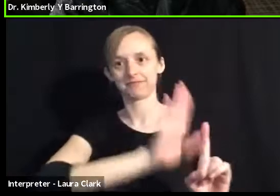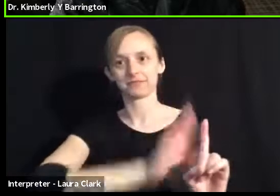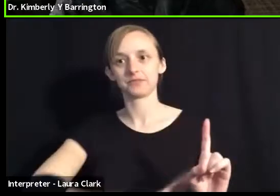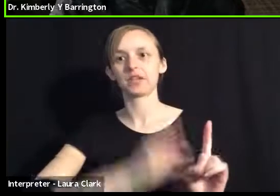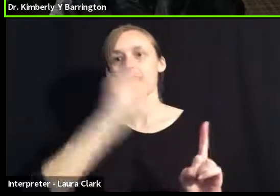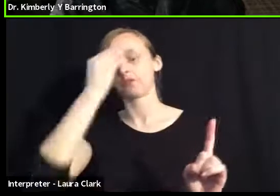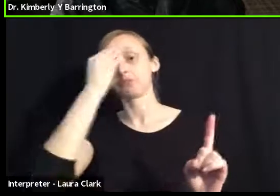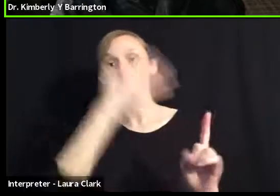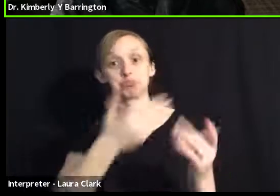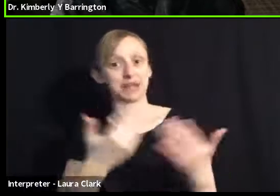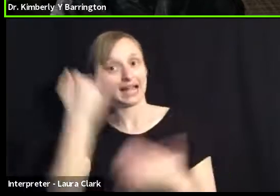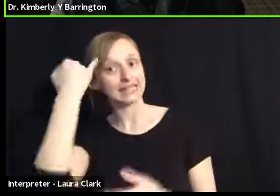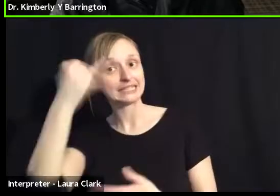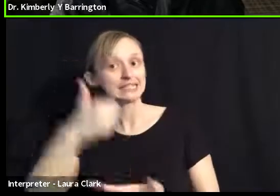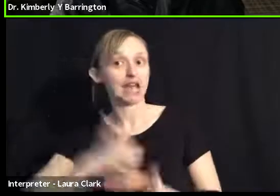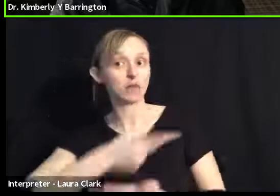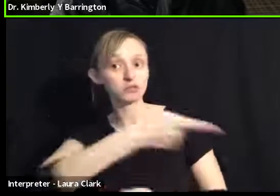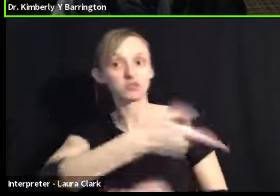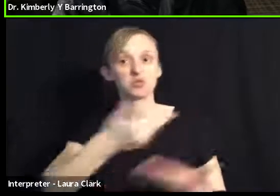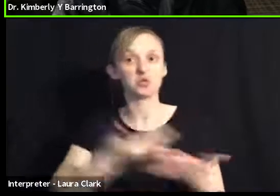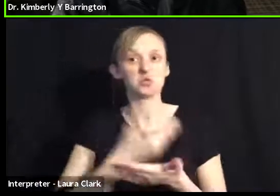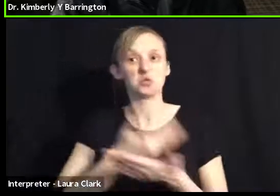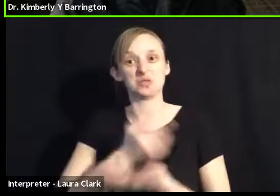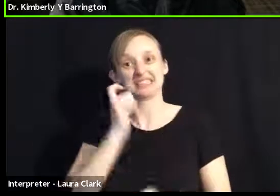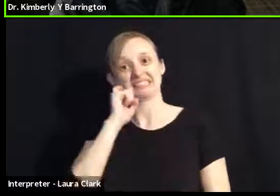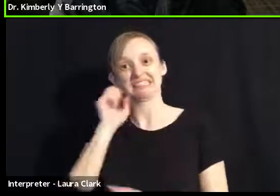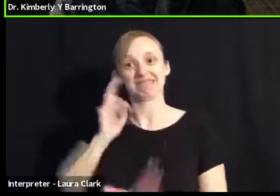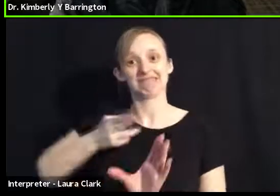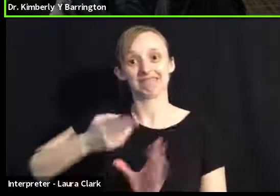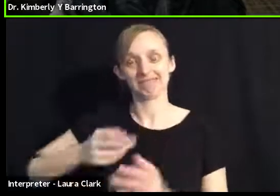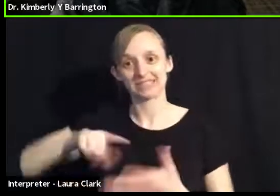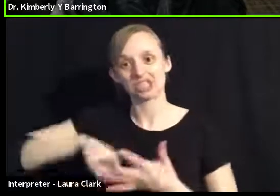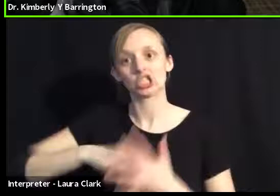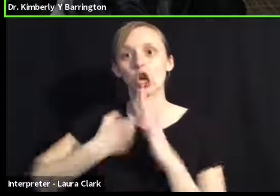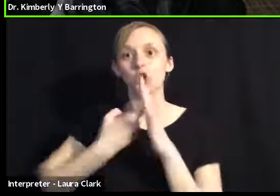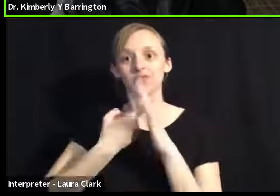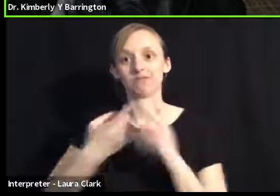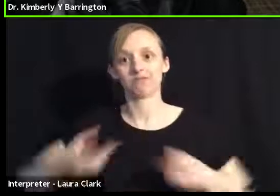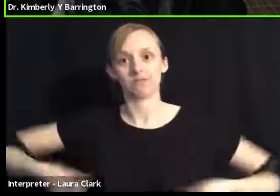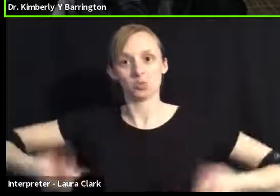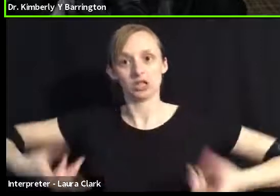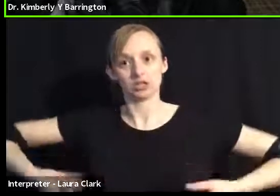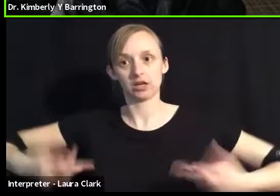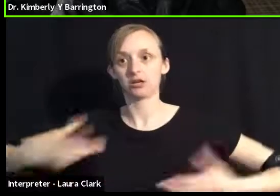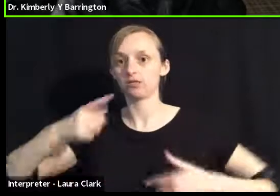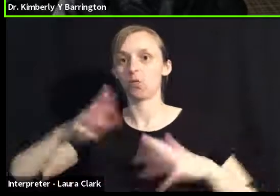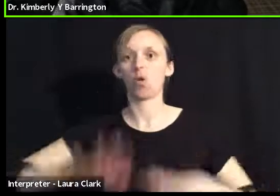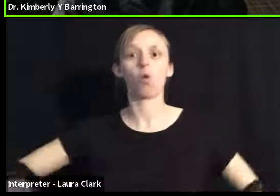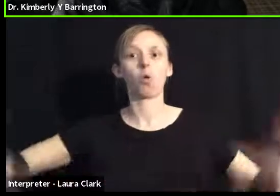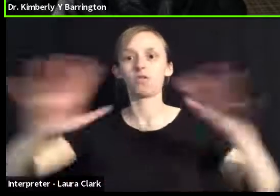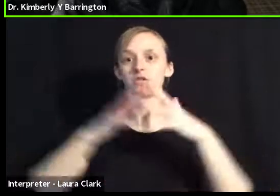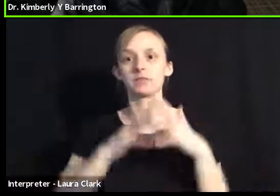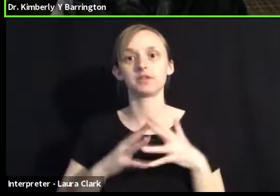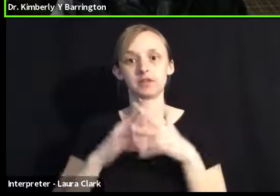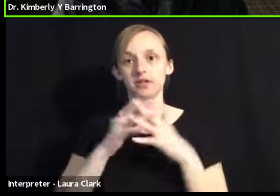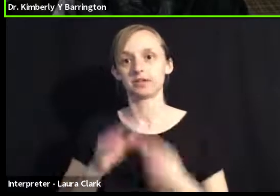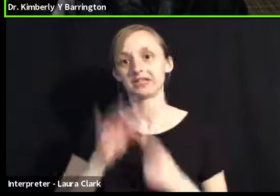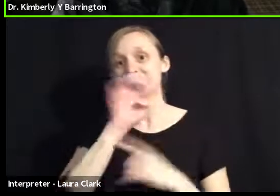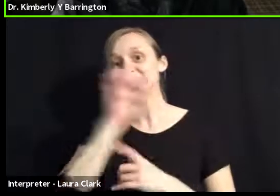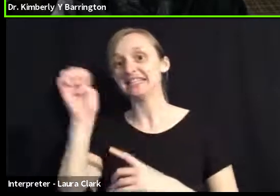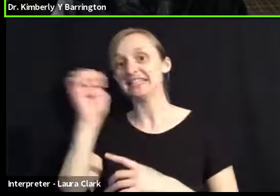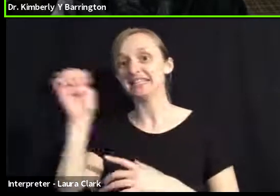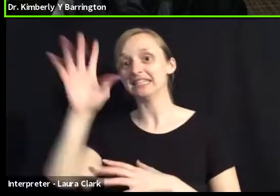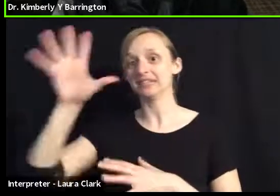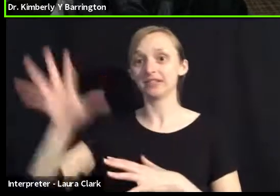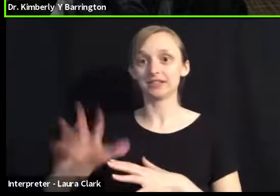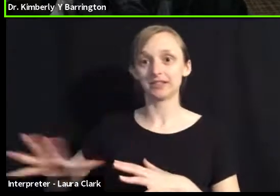with her. So please, you know, you guys from all over the United States, especially my friends over there on the East Coast, I want you to chip